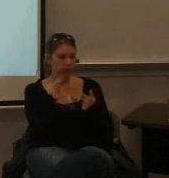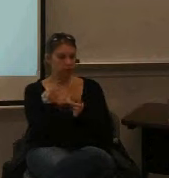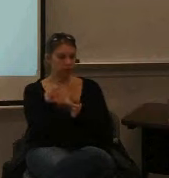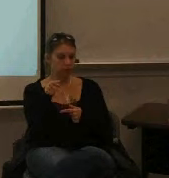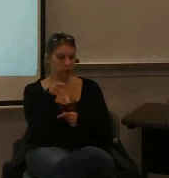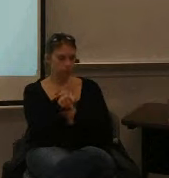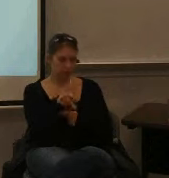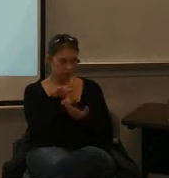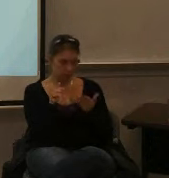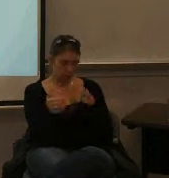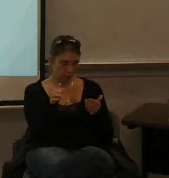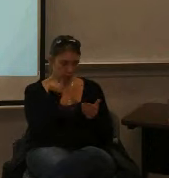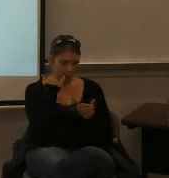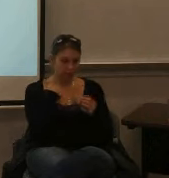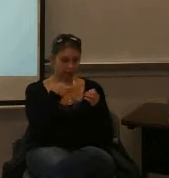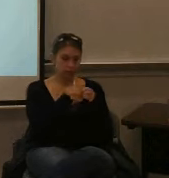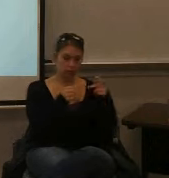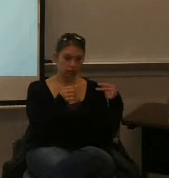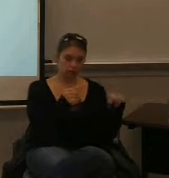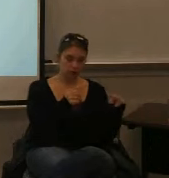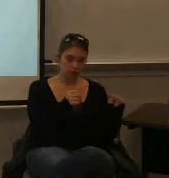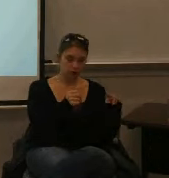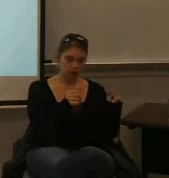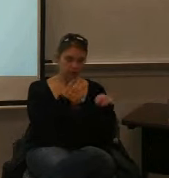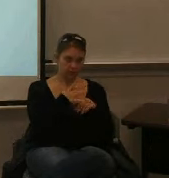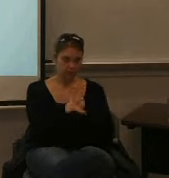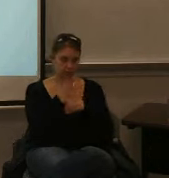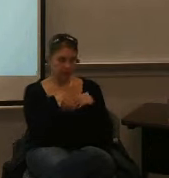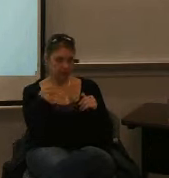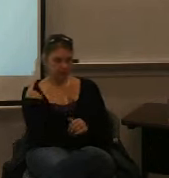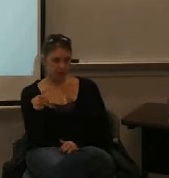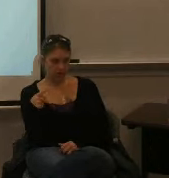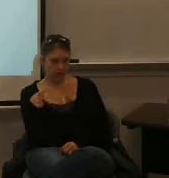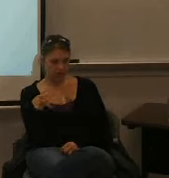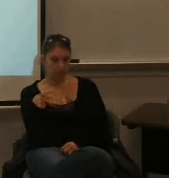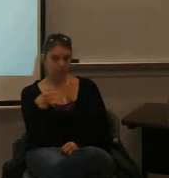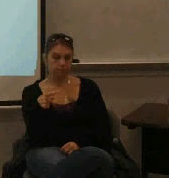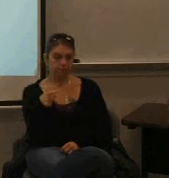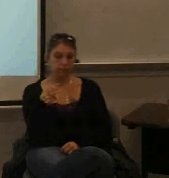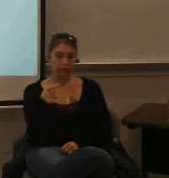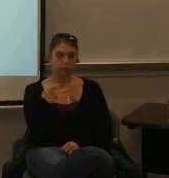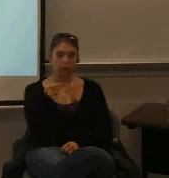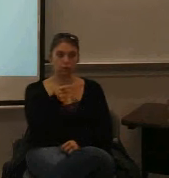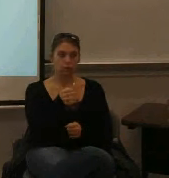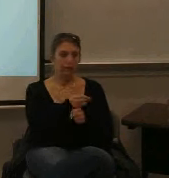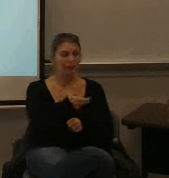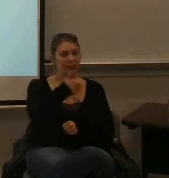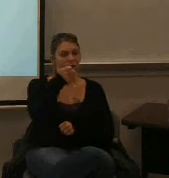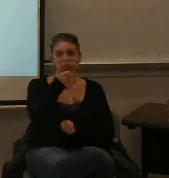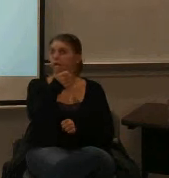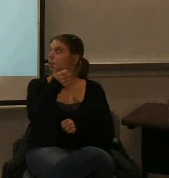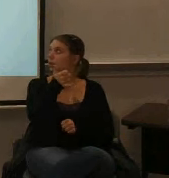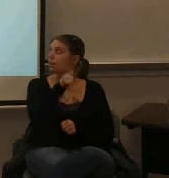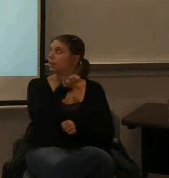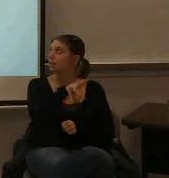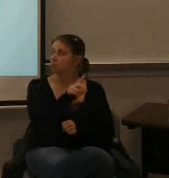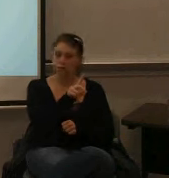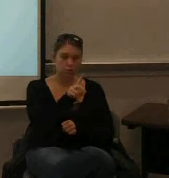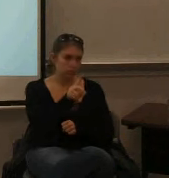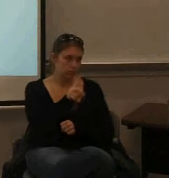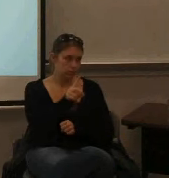phosphorus ratio, right, if there's more nitrogen available than relative to phosphorus, then you actually get a higher